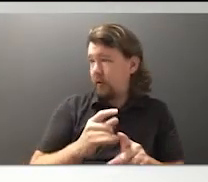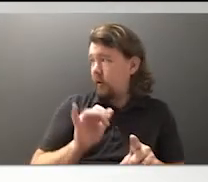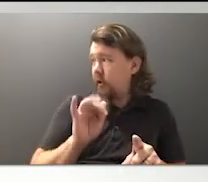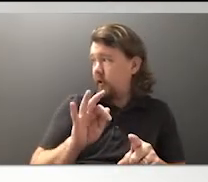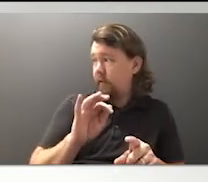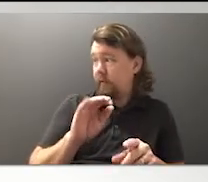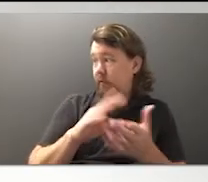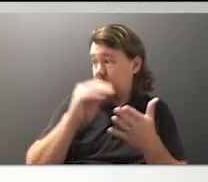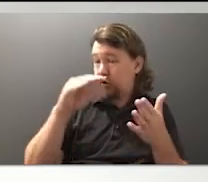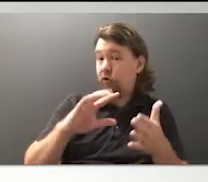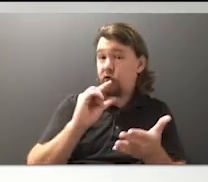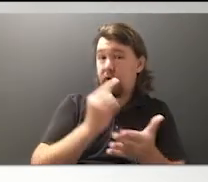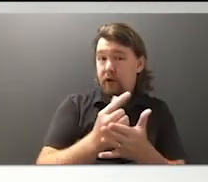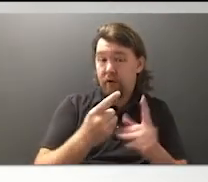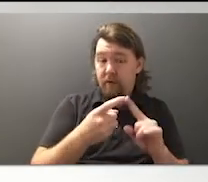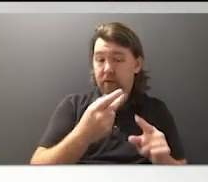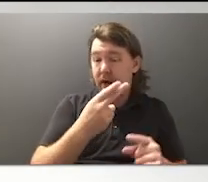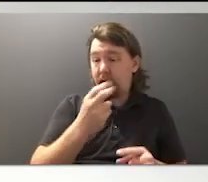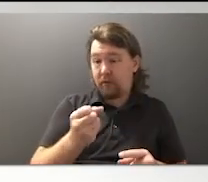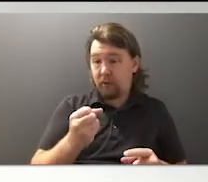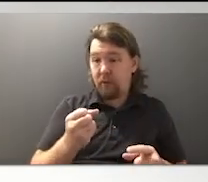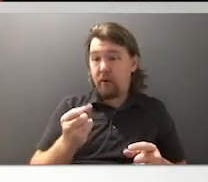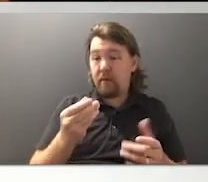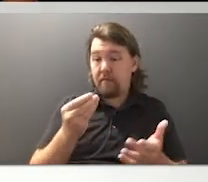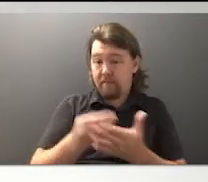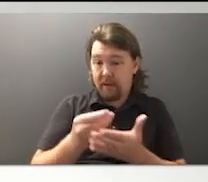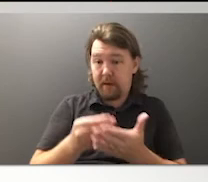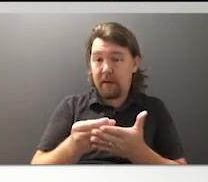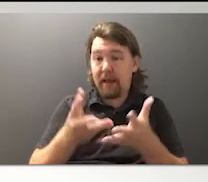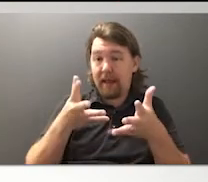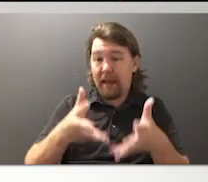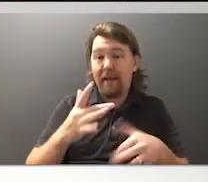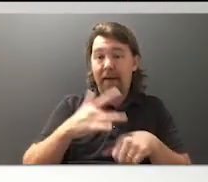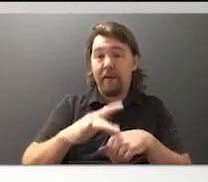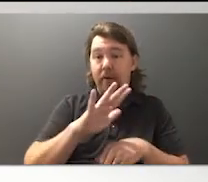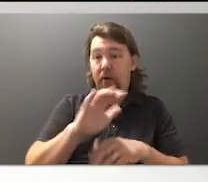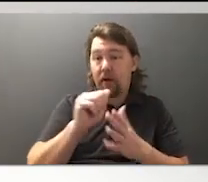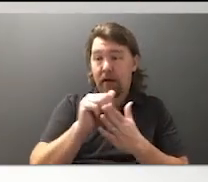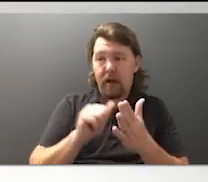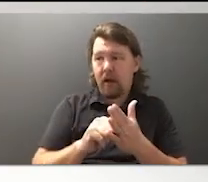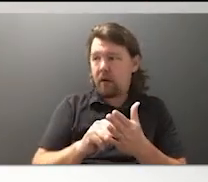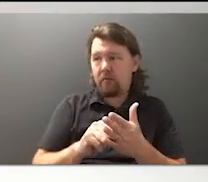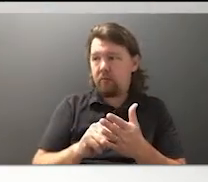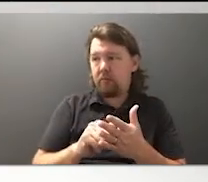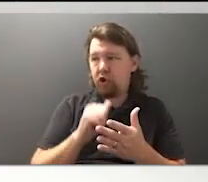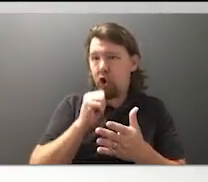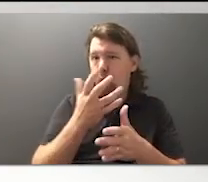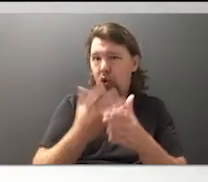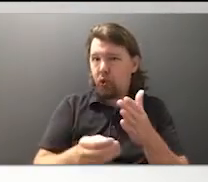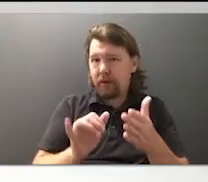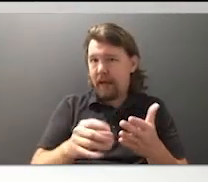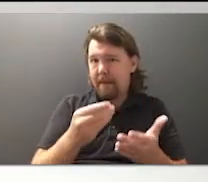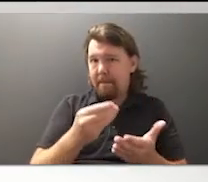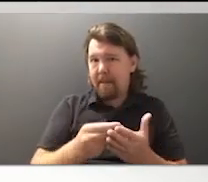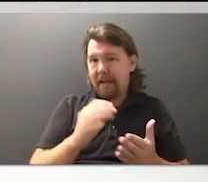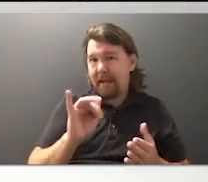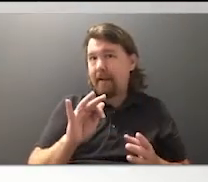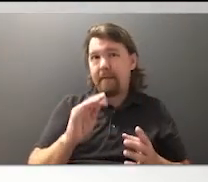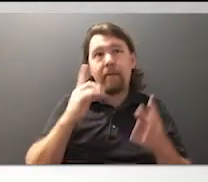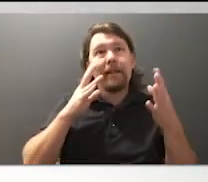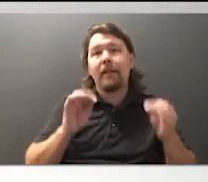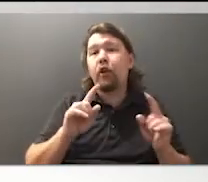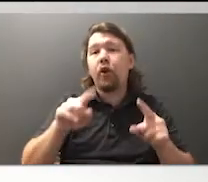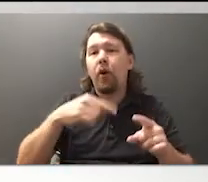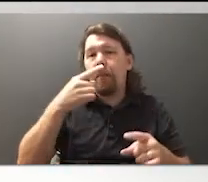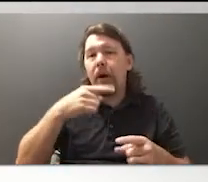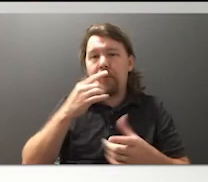high school and they have funds available in their account, they're not gonna lose those funds if they go to a public school afterwards. Does that make